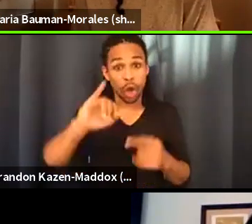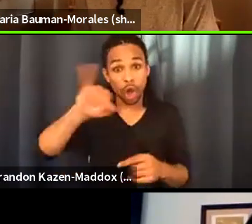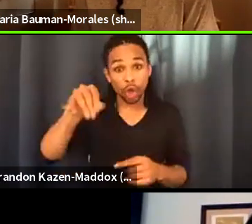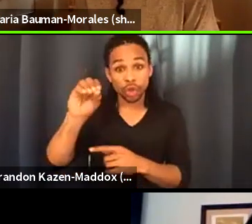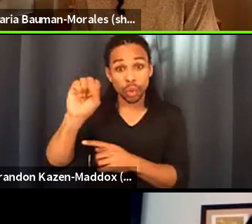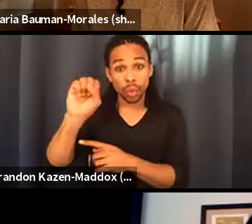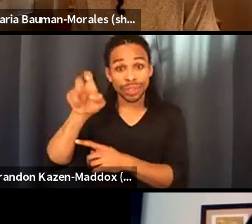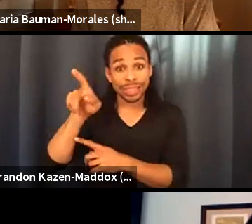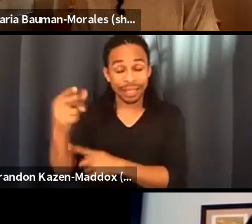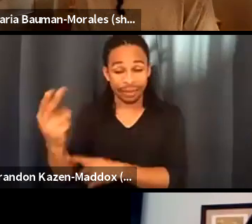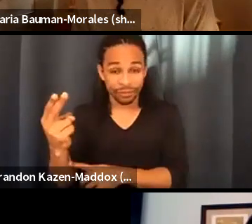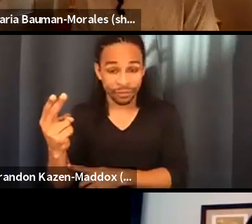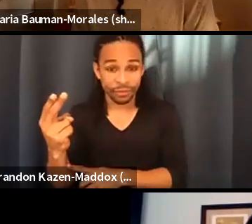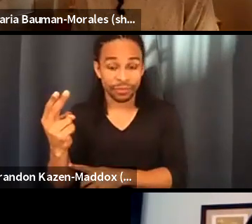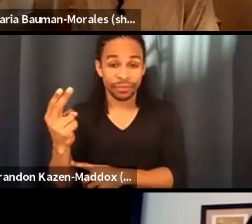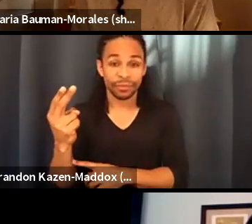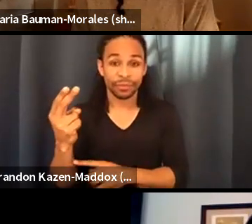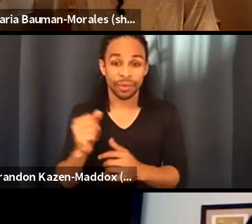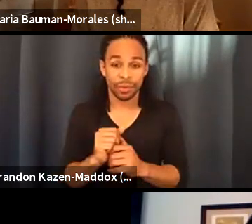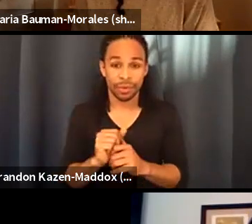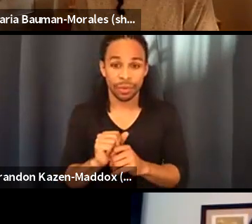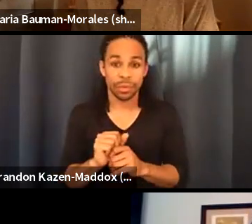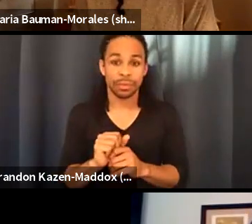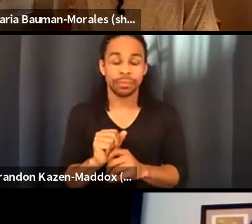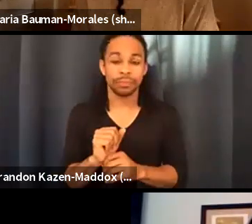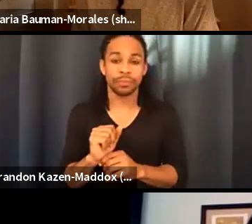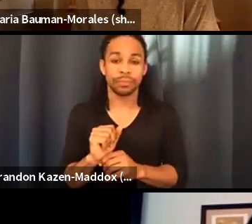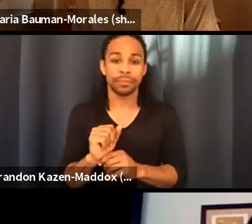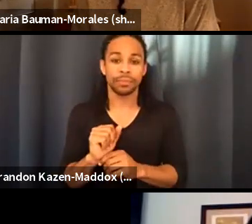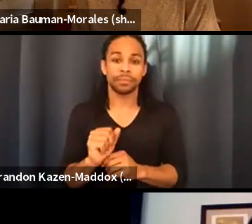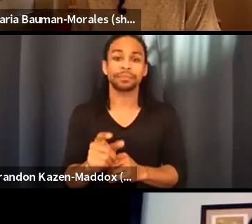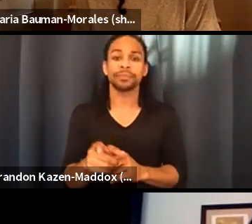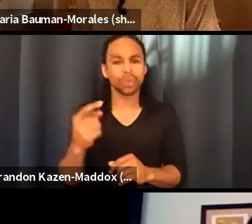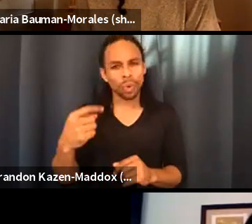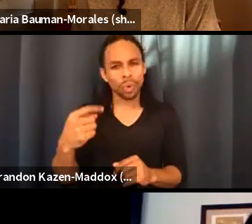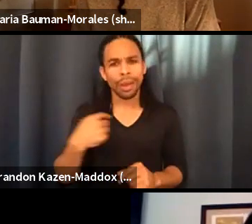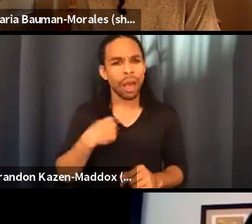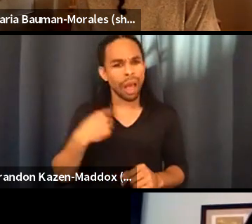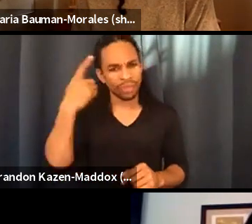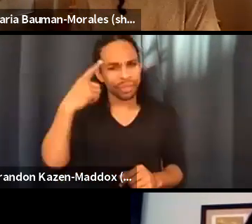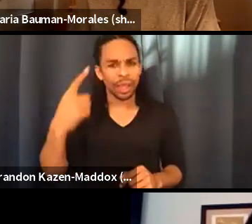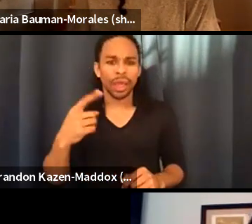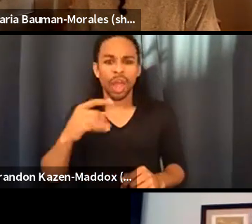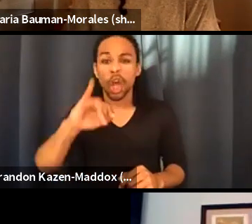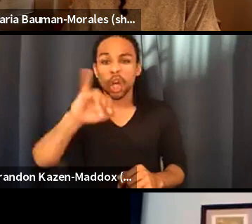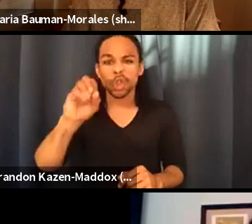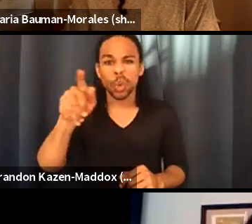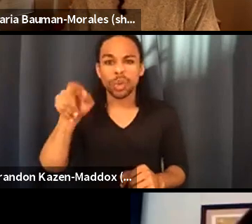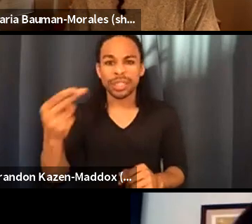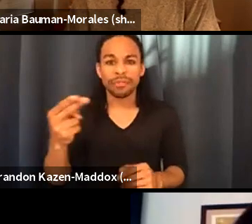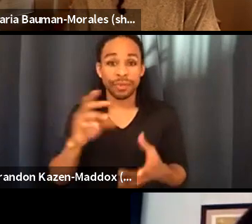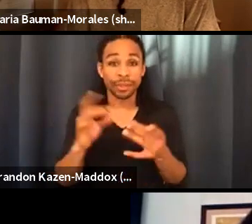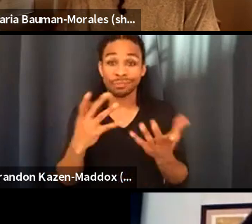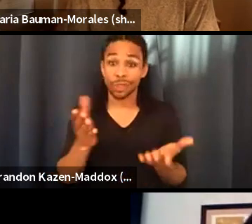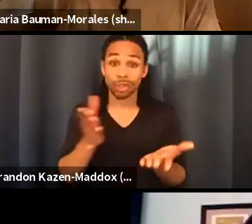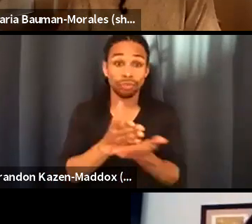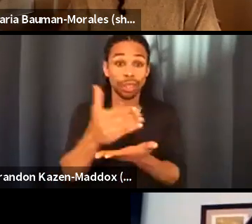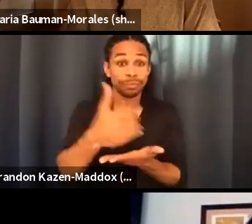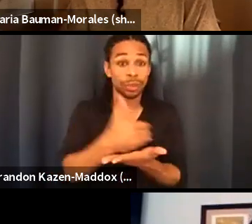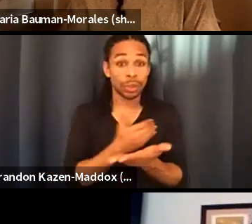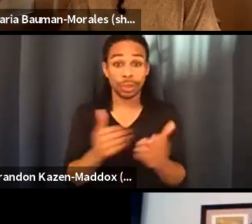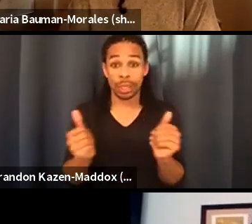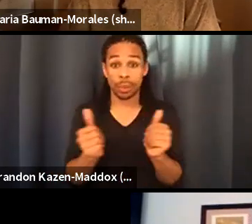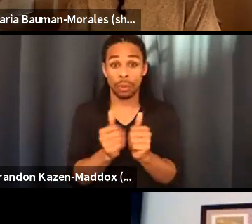Thanks. I'm also interested in the transparency with our audience and communities. On this, you know,